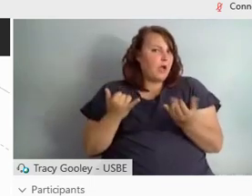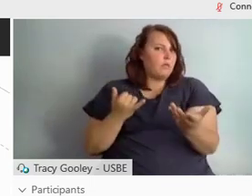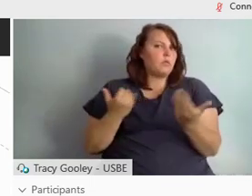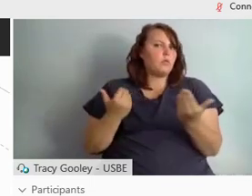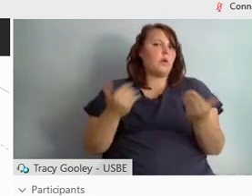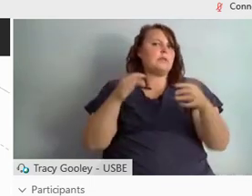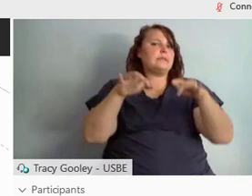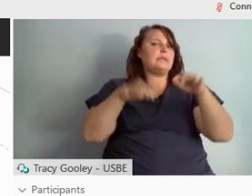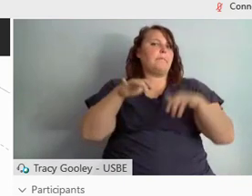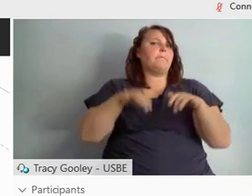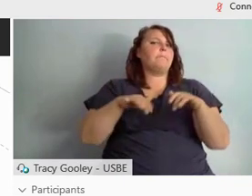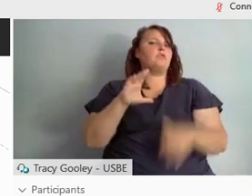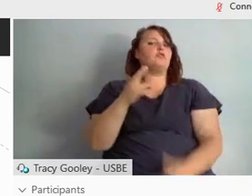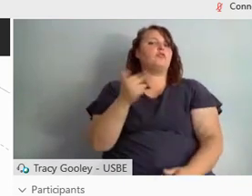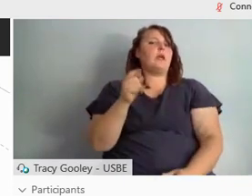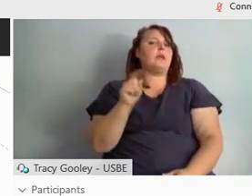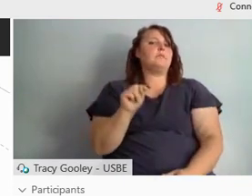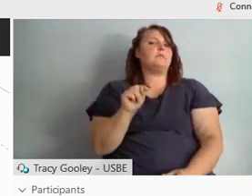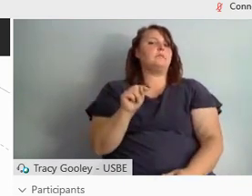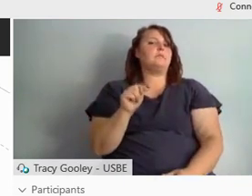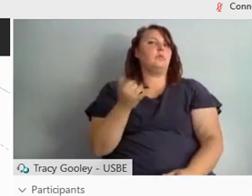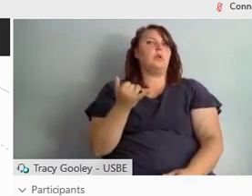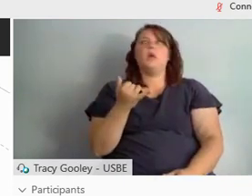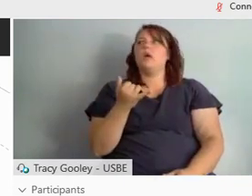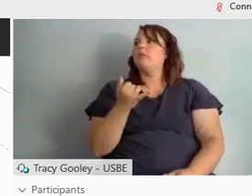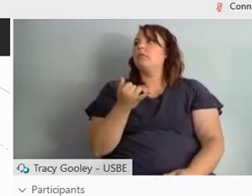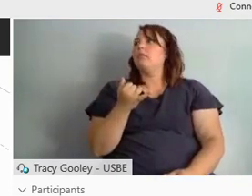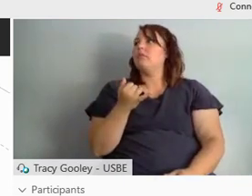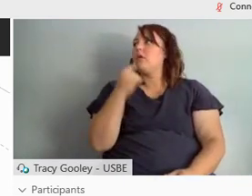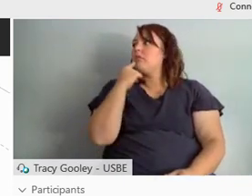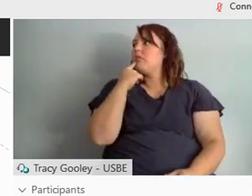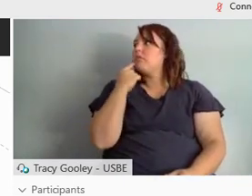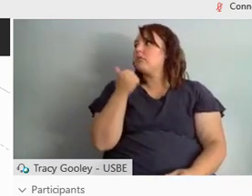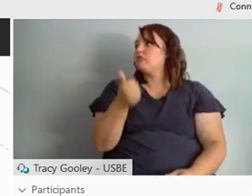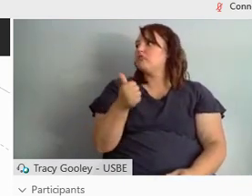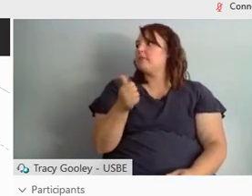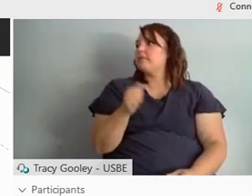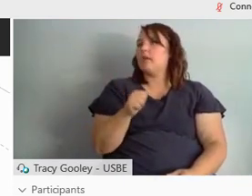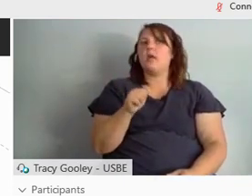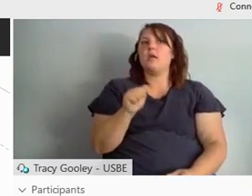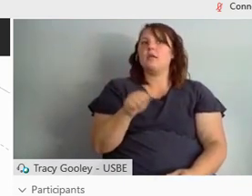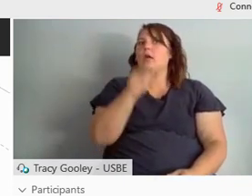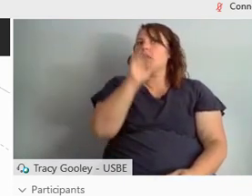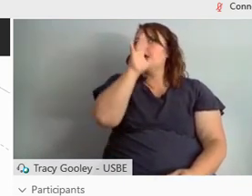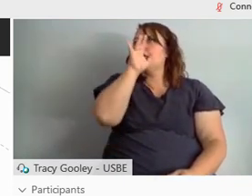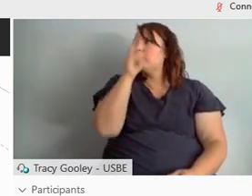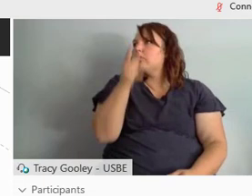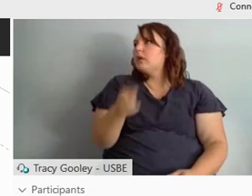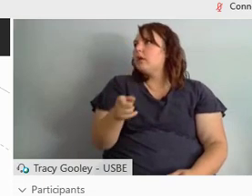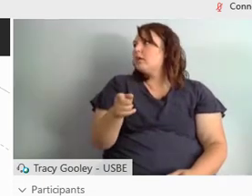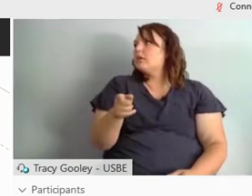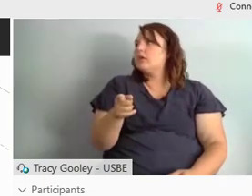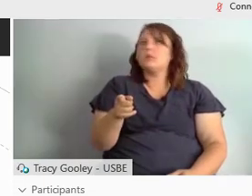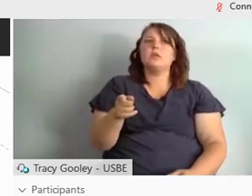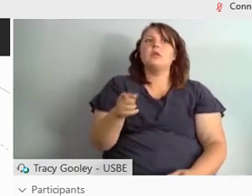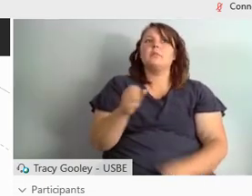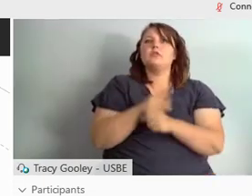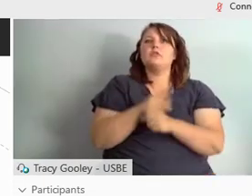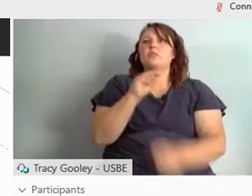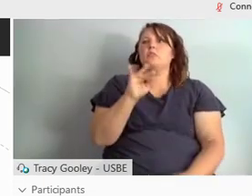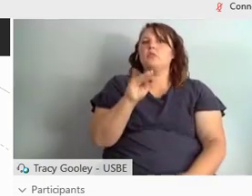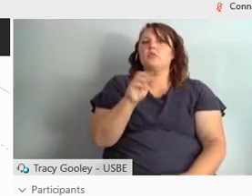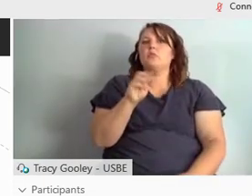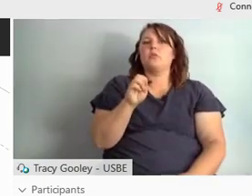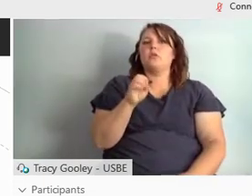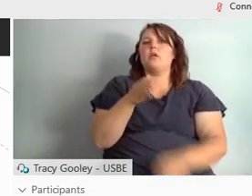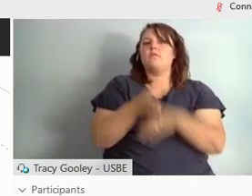Feel free to type them in the chat box. I think you might be able to unmute your mic to ask a question, but just make sure that you mute it back when